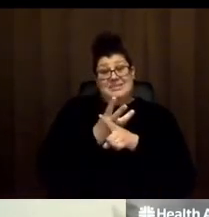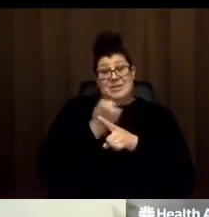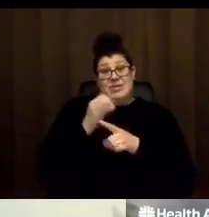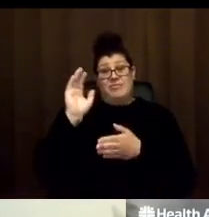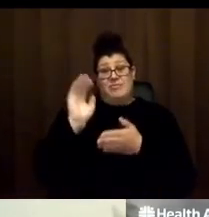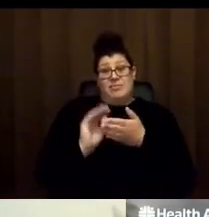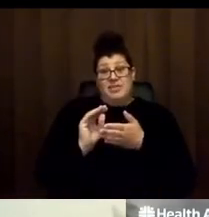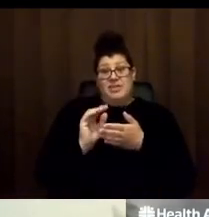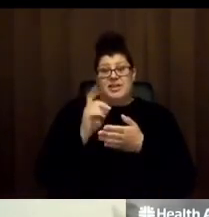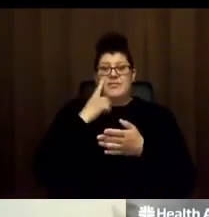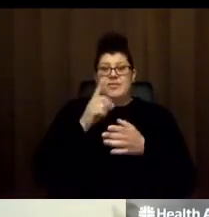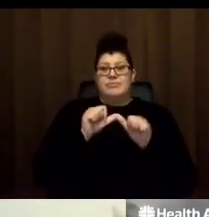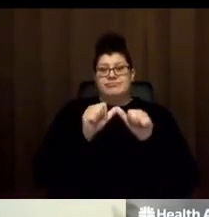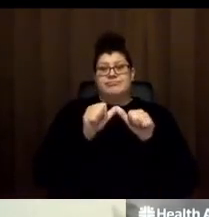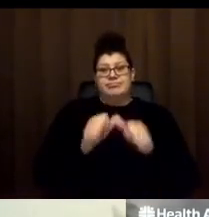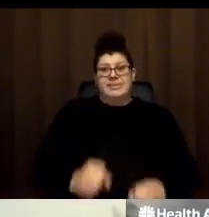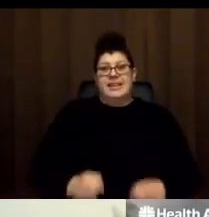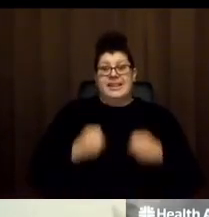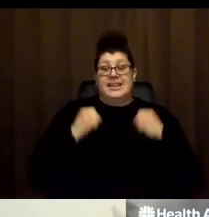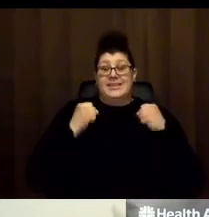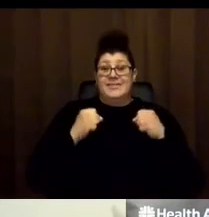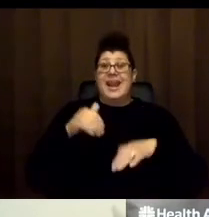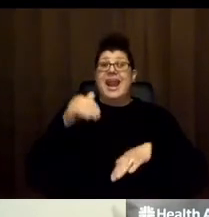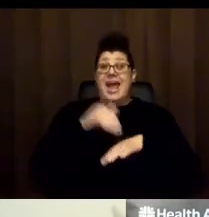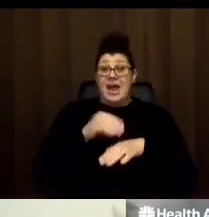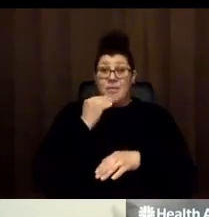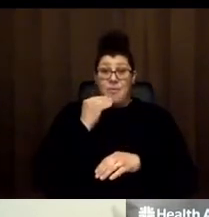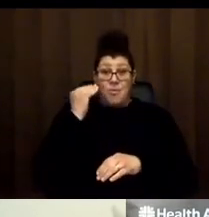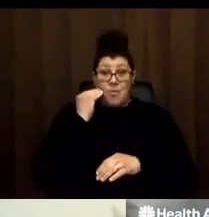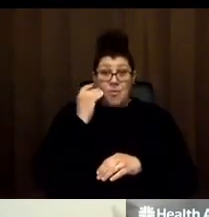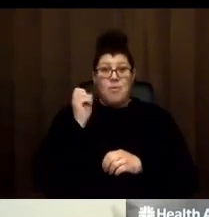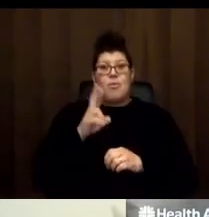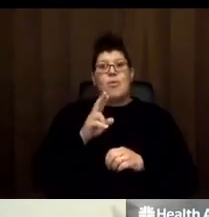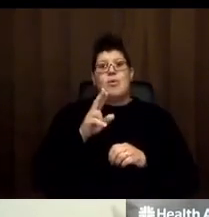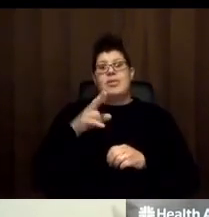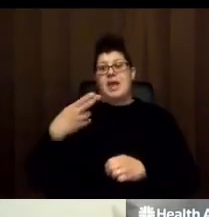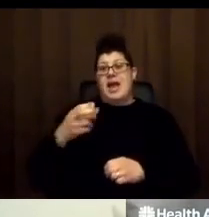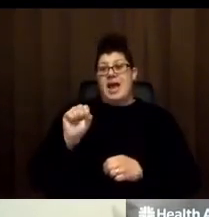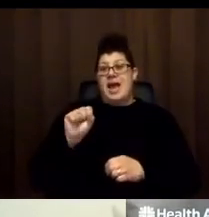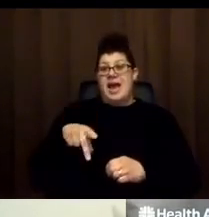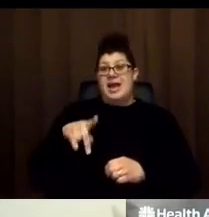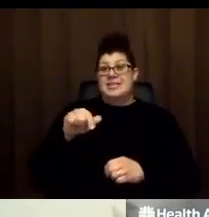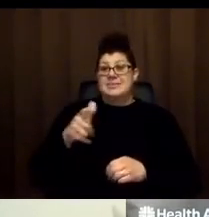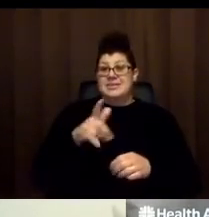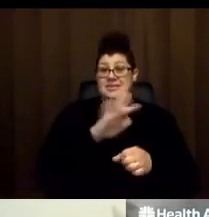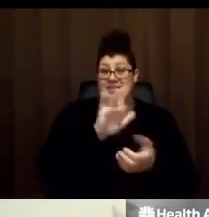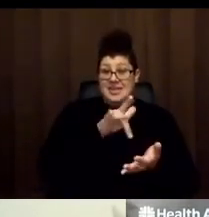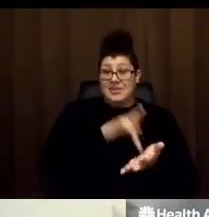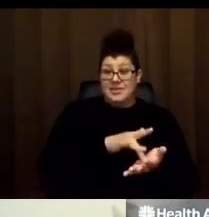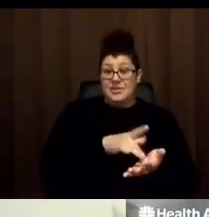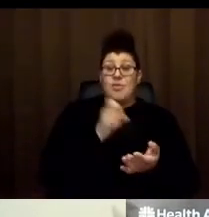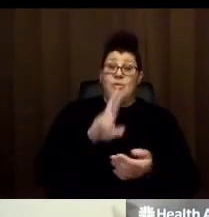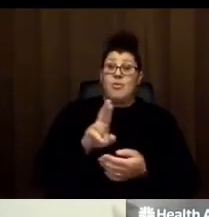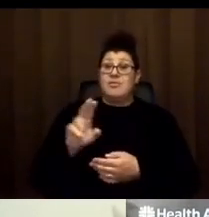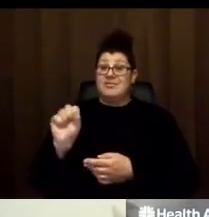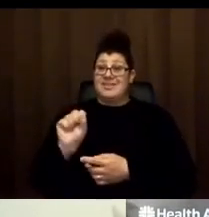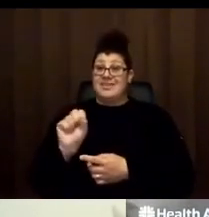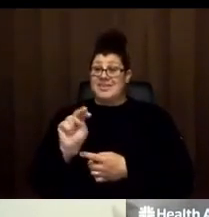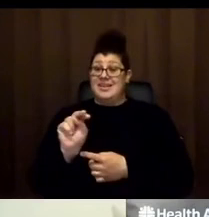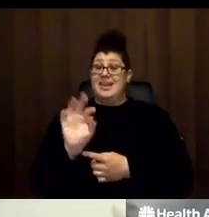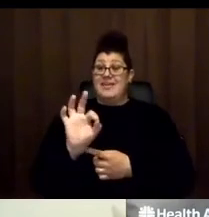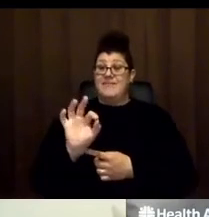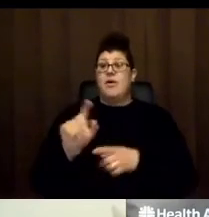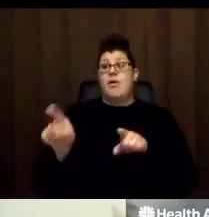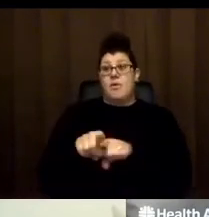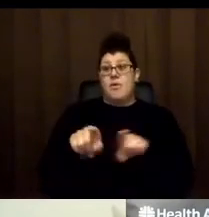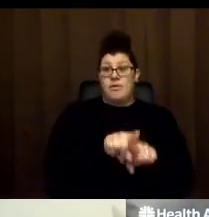can be provided in the home, at a hospice center, in a hospital, or even the skilled nursing facility. It's important